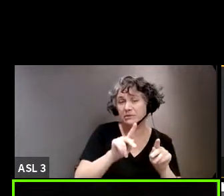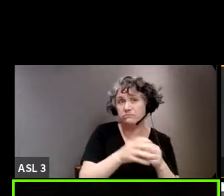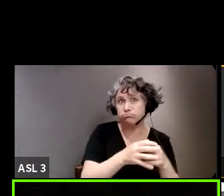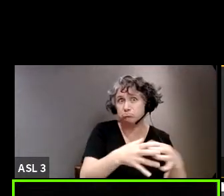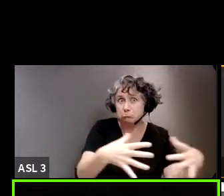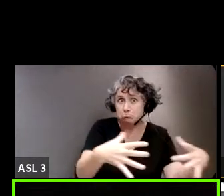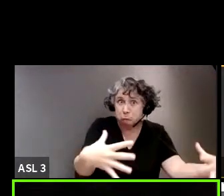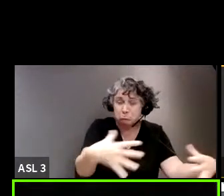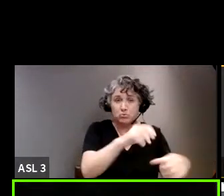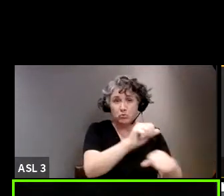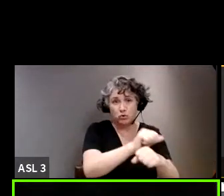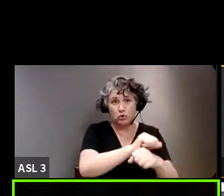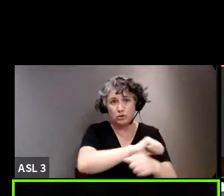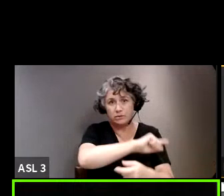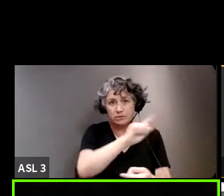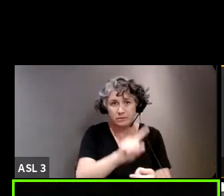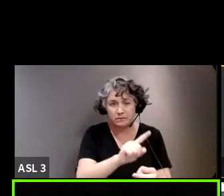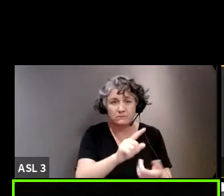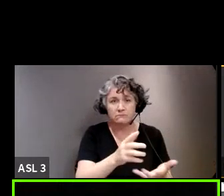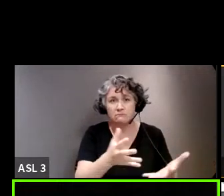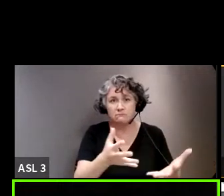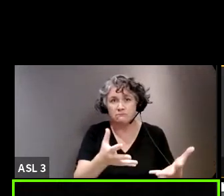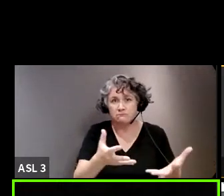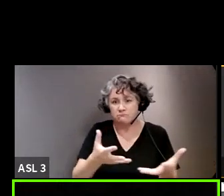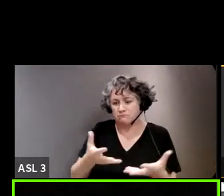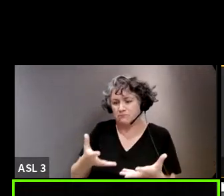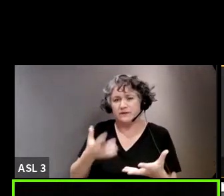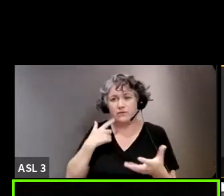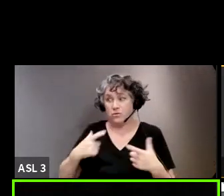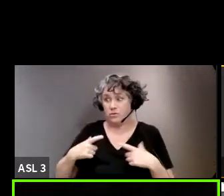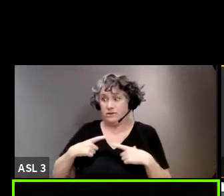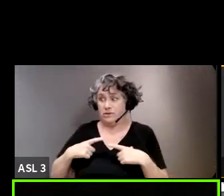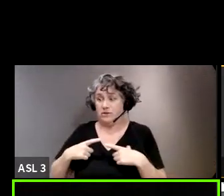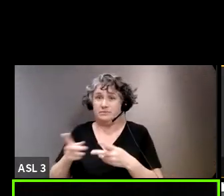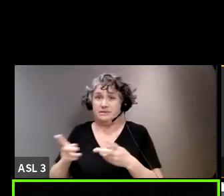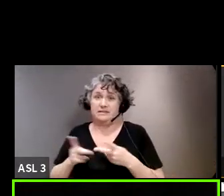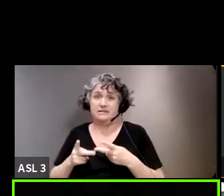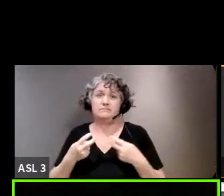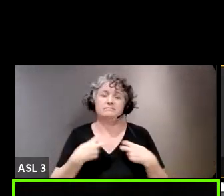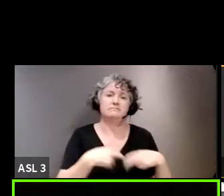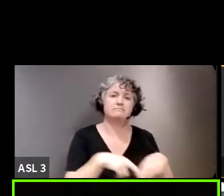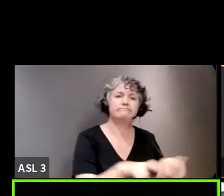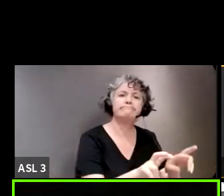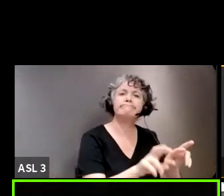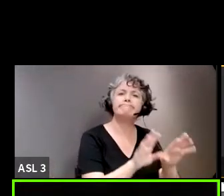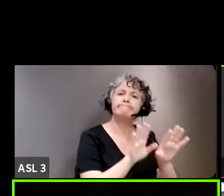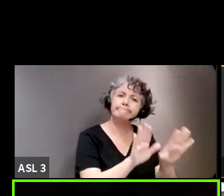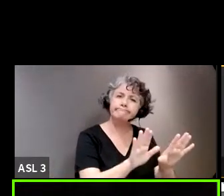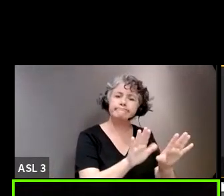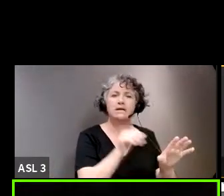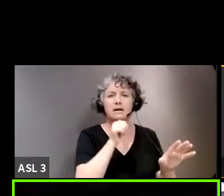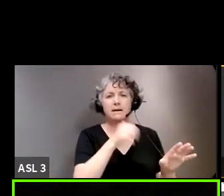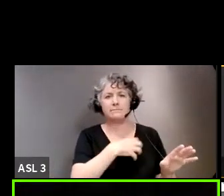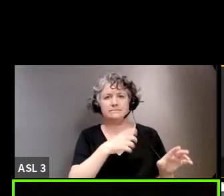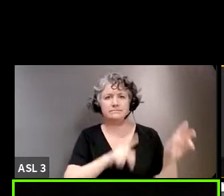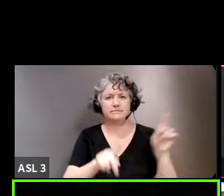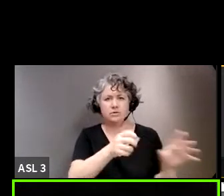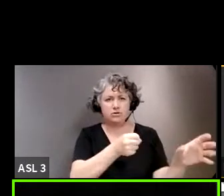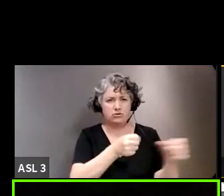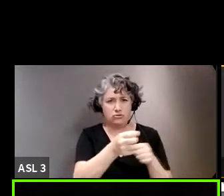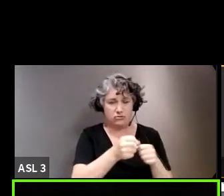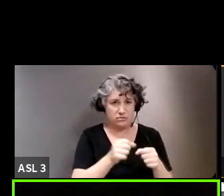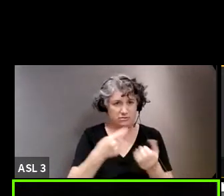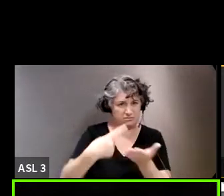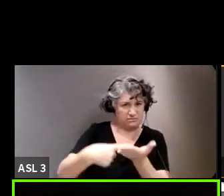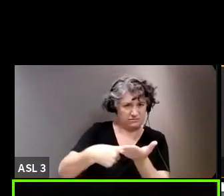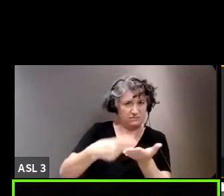or outsourcing was considered for all retiring positions as part of the quarterly workforce management plan so i know you discussed that and that will